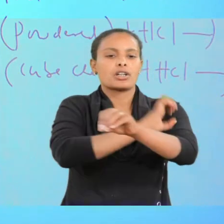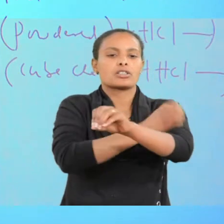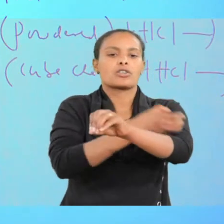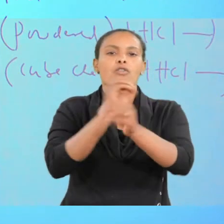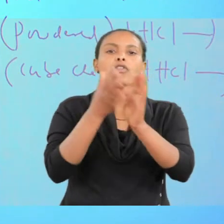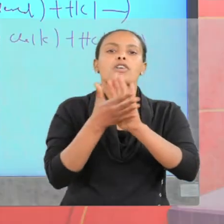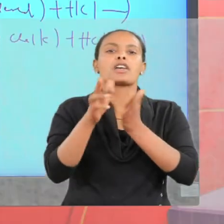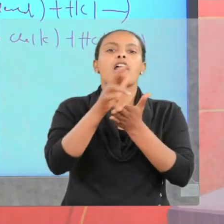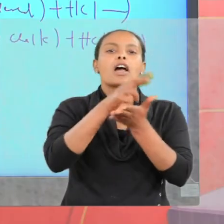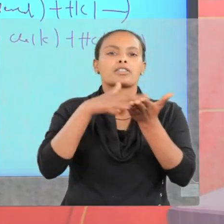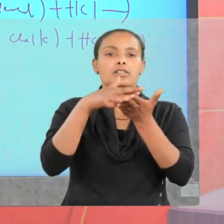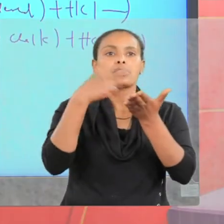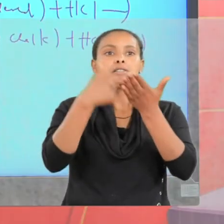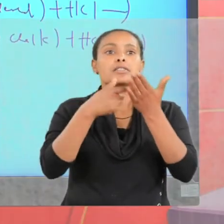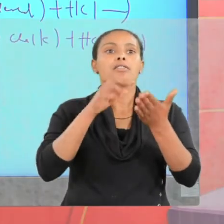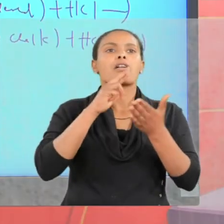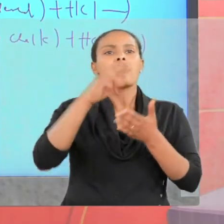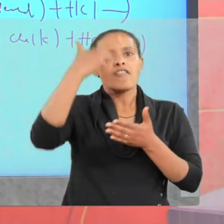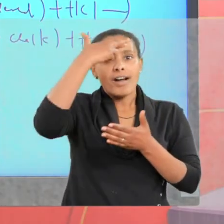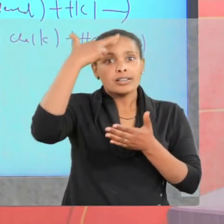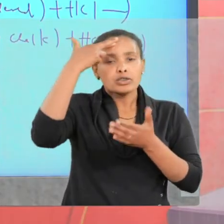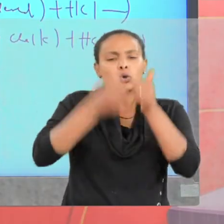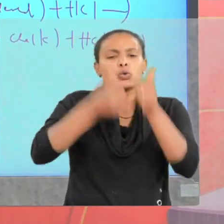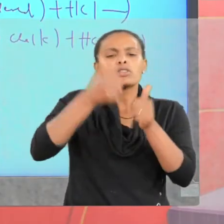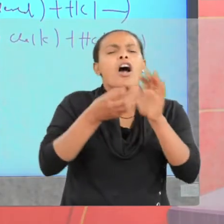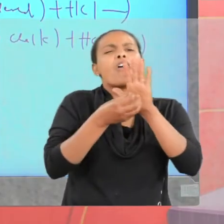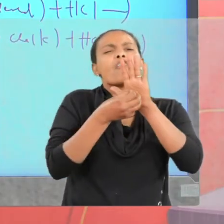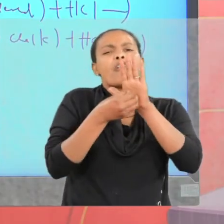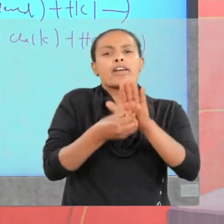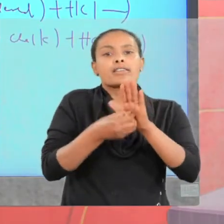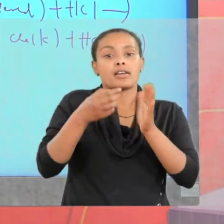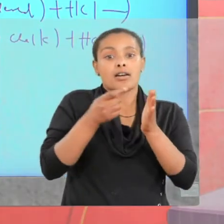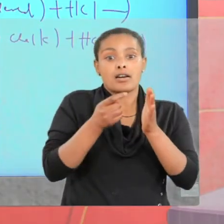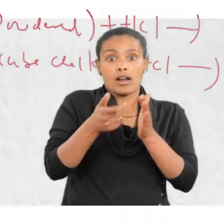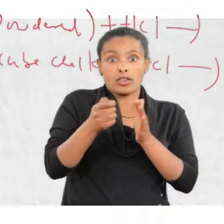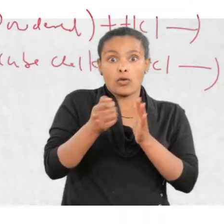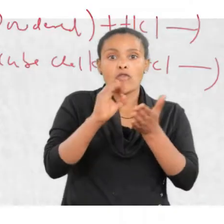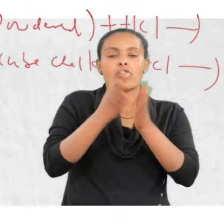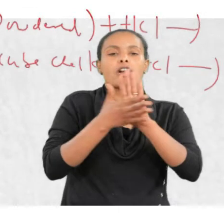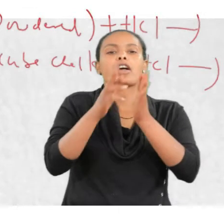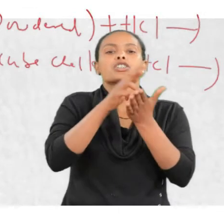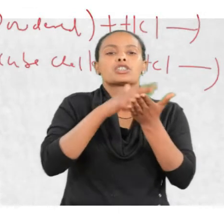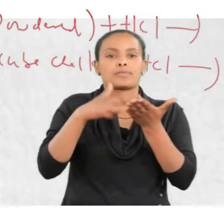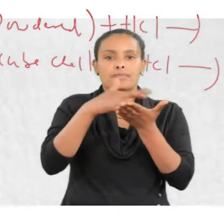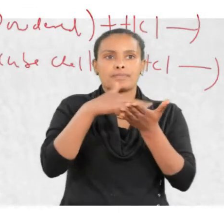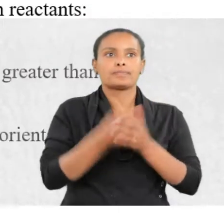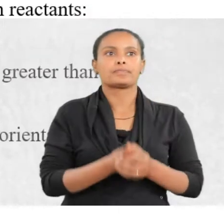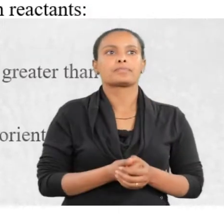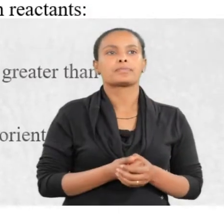the reaction. These are factors which affect rate of the reaction.